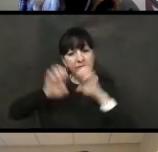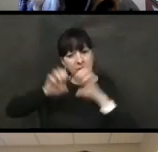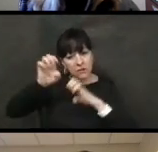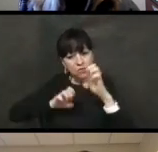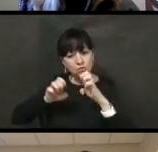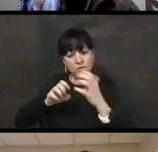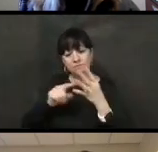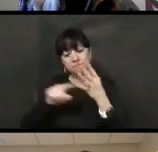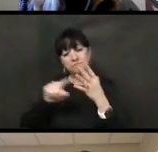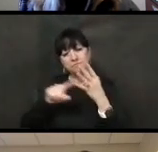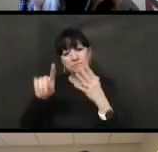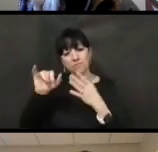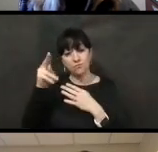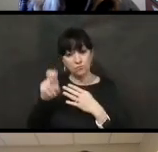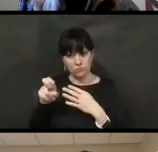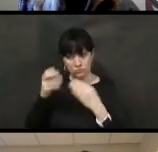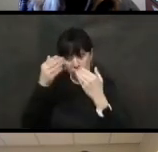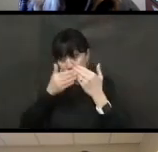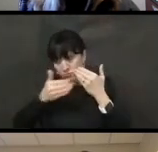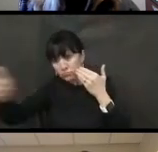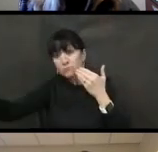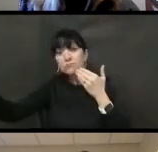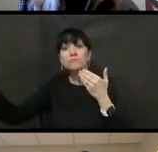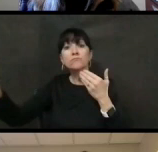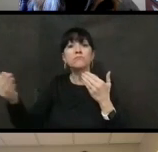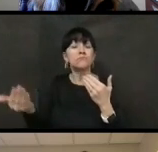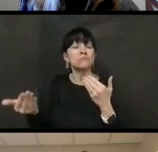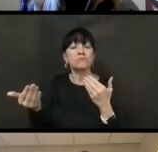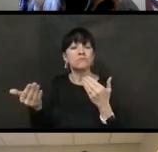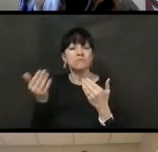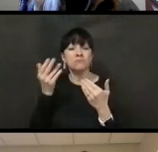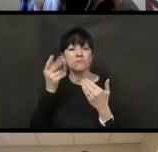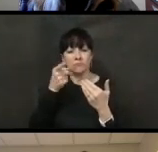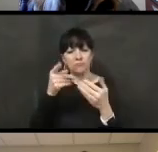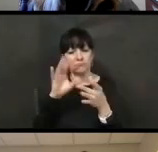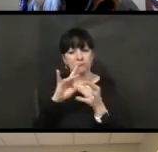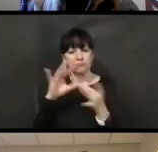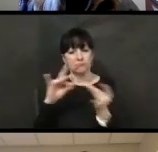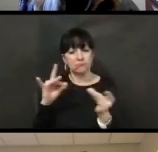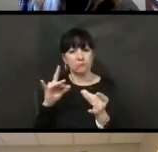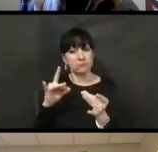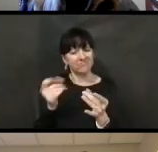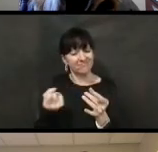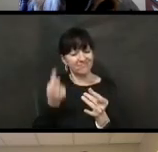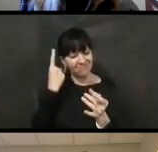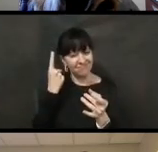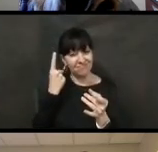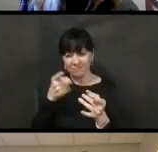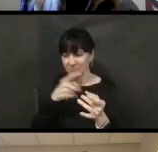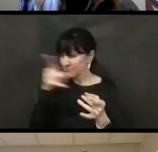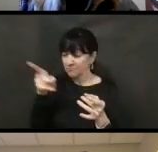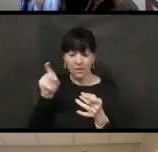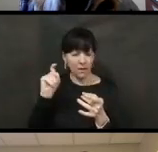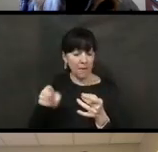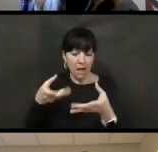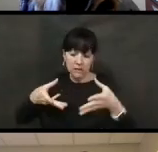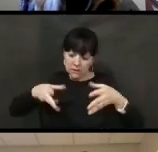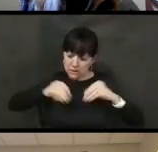You talked about earlier about face coverings being part of a new normal. Can you just talk generally to Bill's point here, how long you